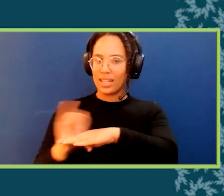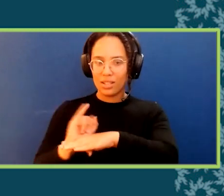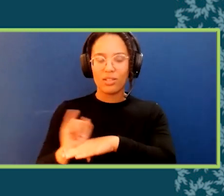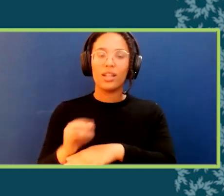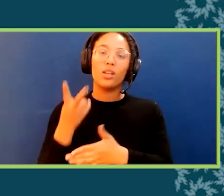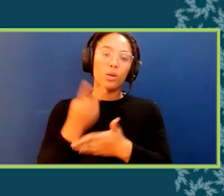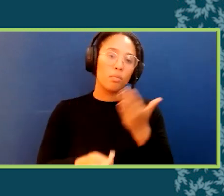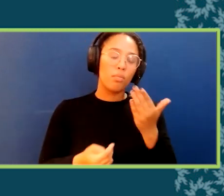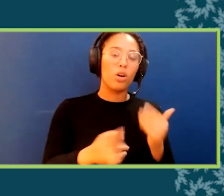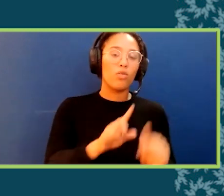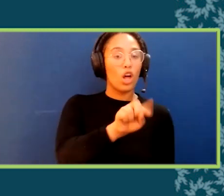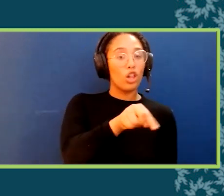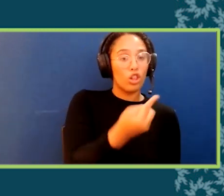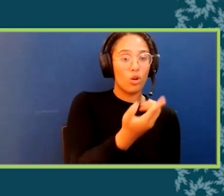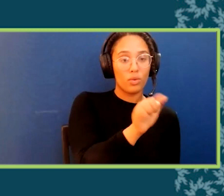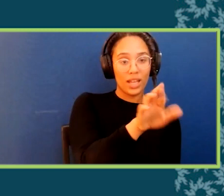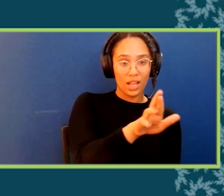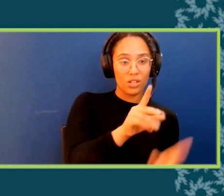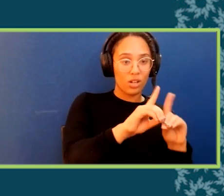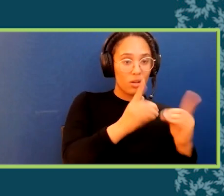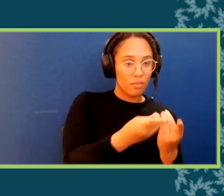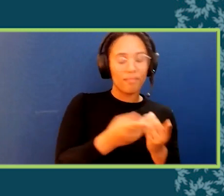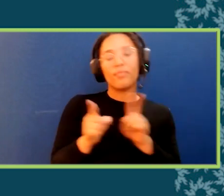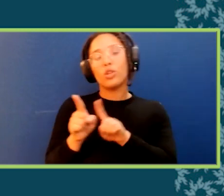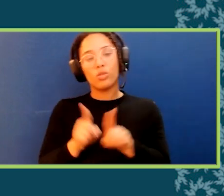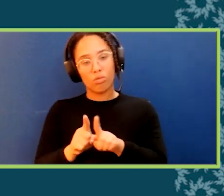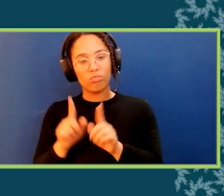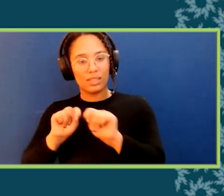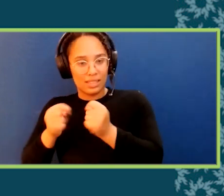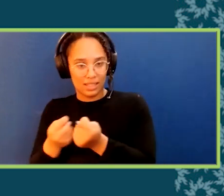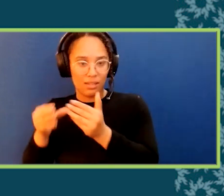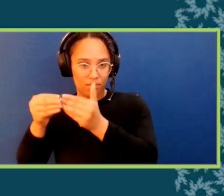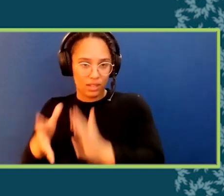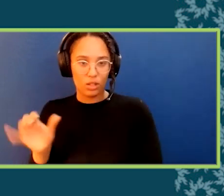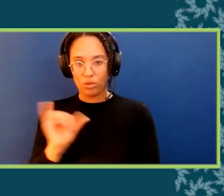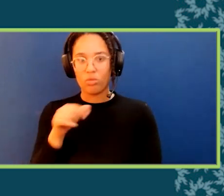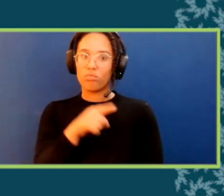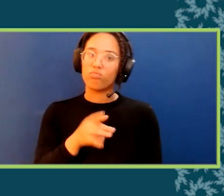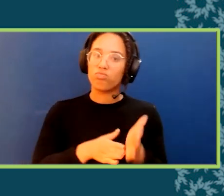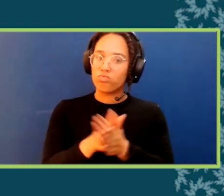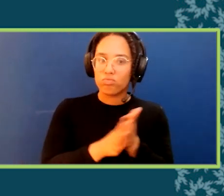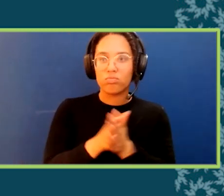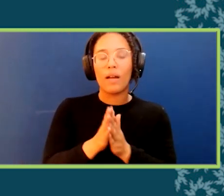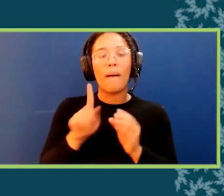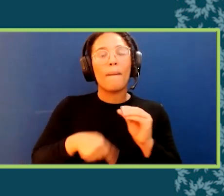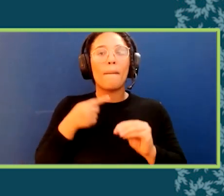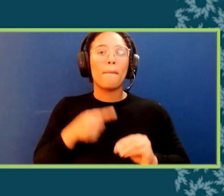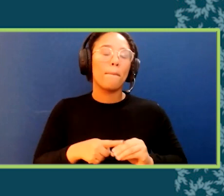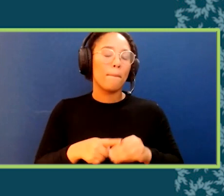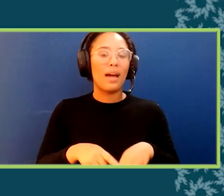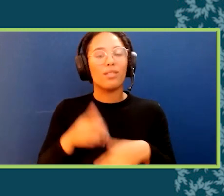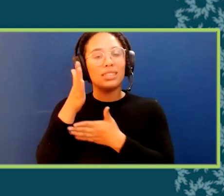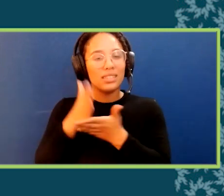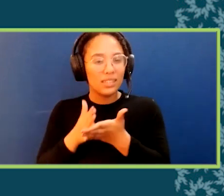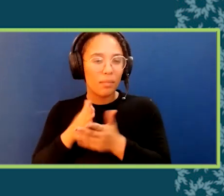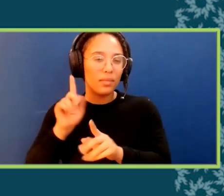and leader of a team. And Jess is really passionate about debunking some of the myths about human